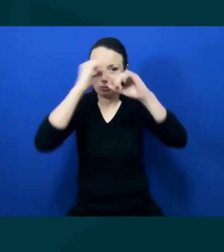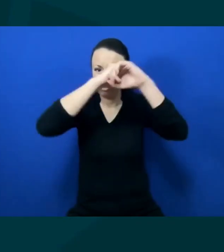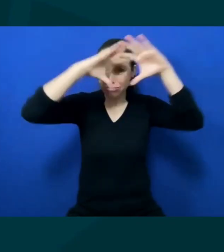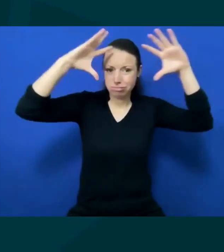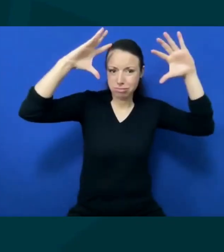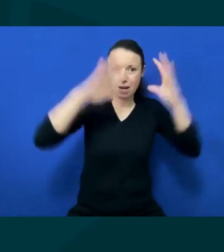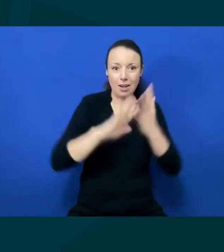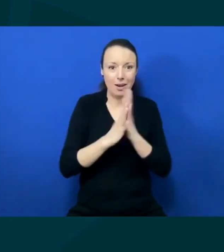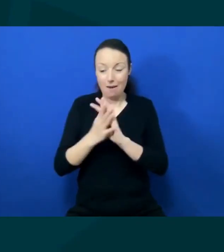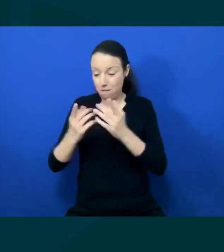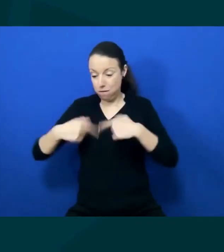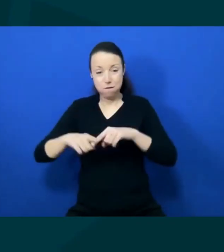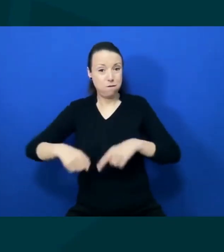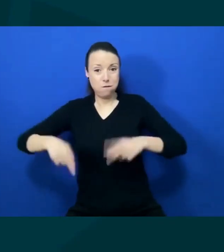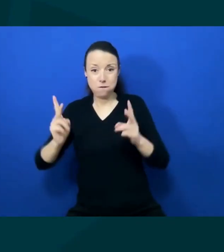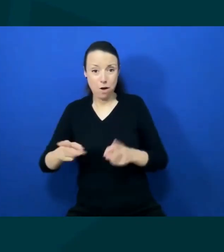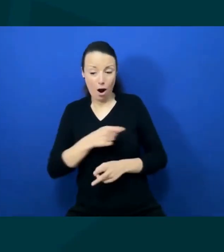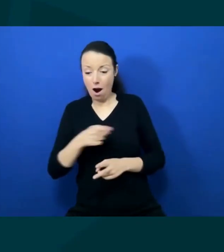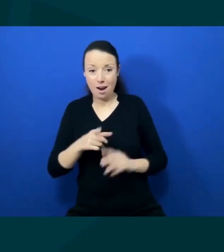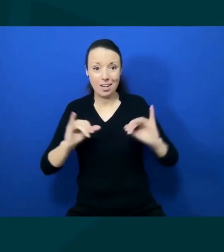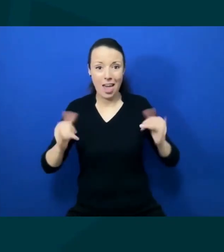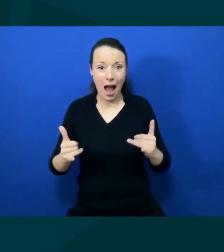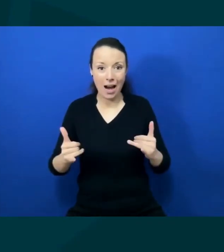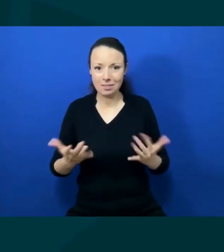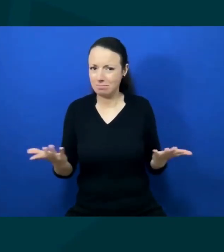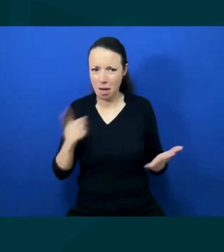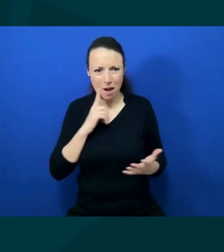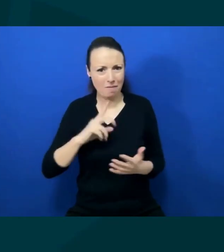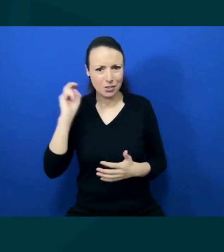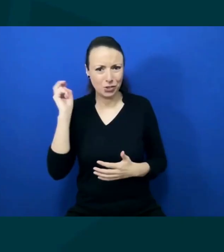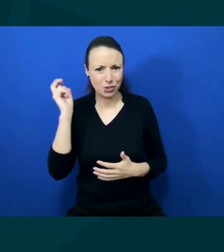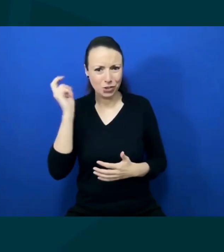the Municipal Water Supply and Sewer Systems website. So very interesting